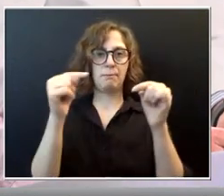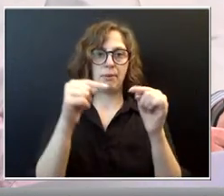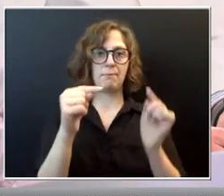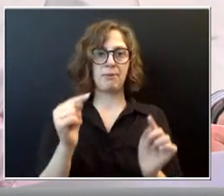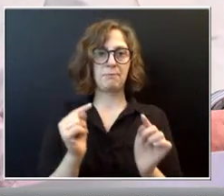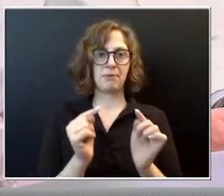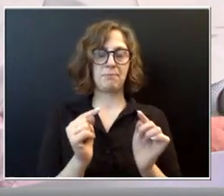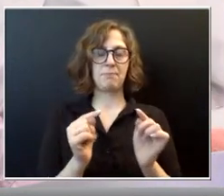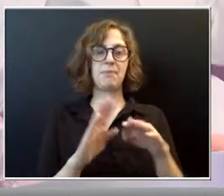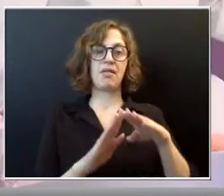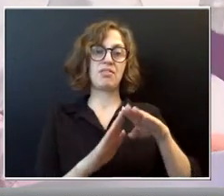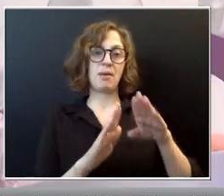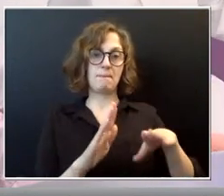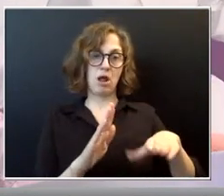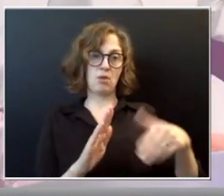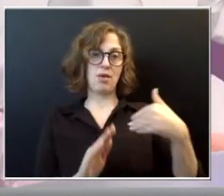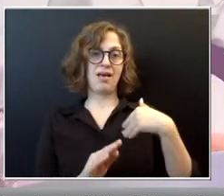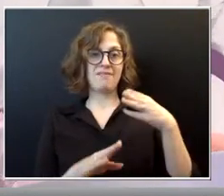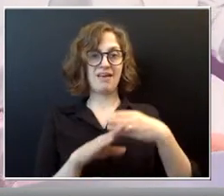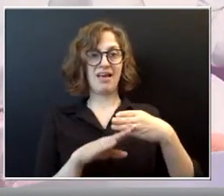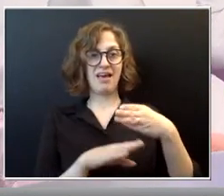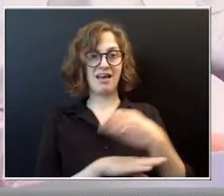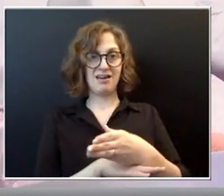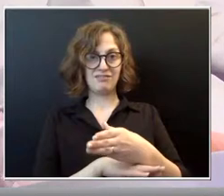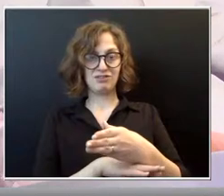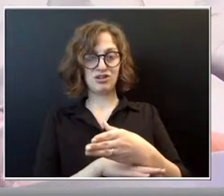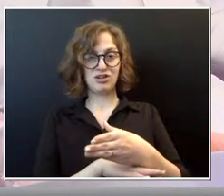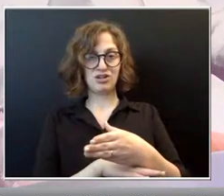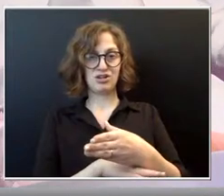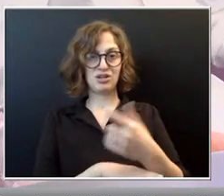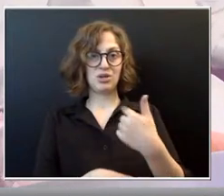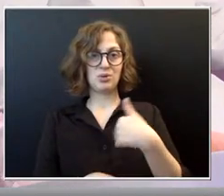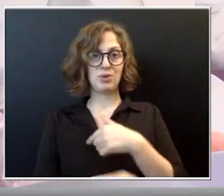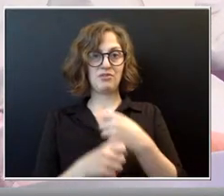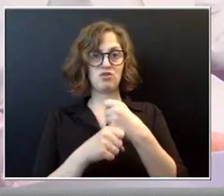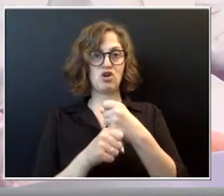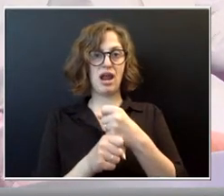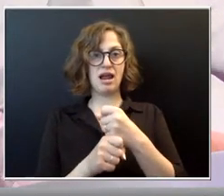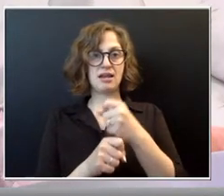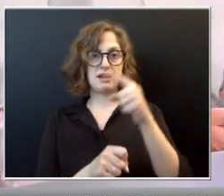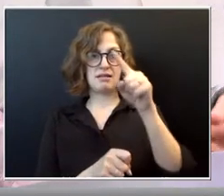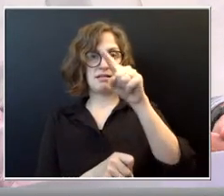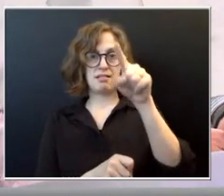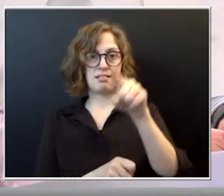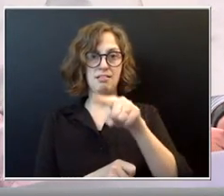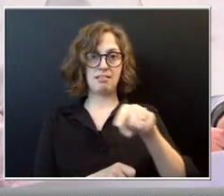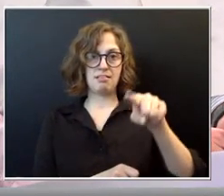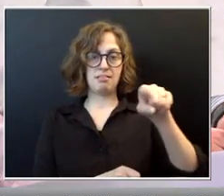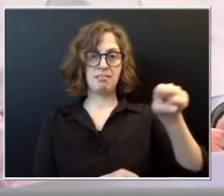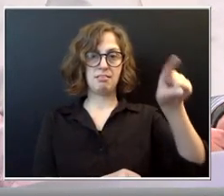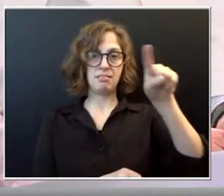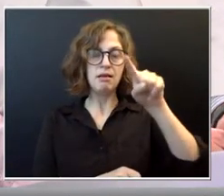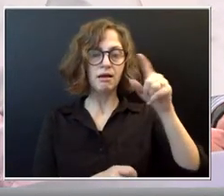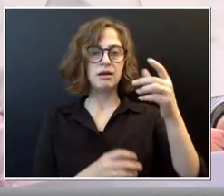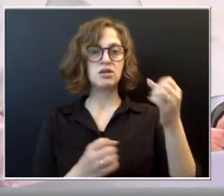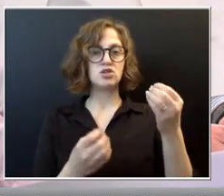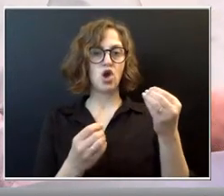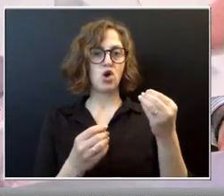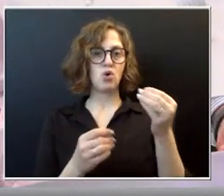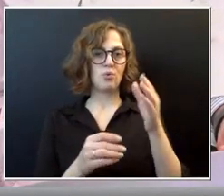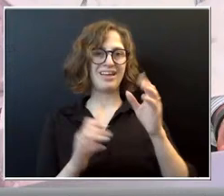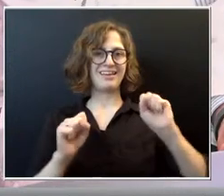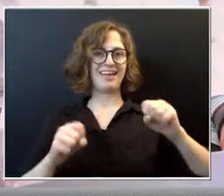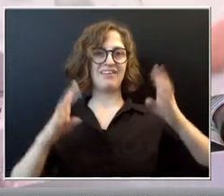have afterwards, you can see that we've created lines basically around those blood vessels so that we fence off the signals within them